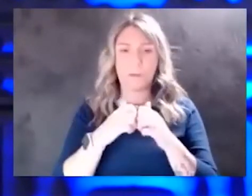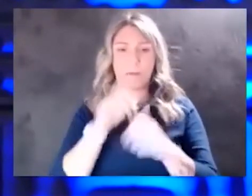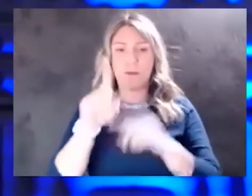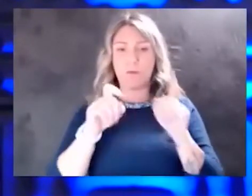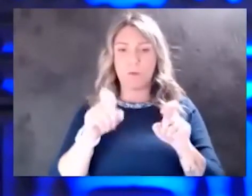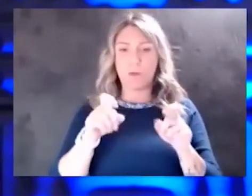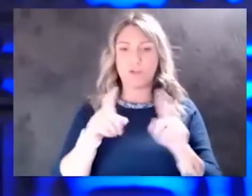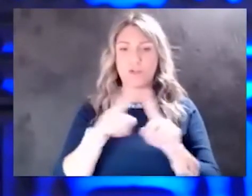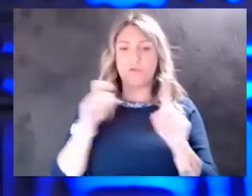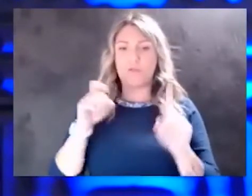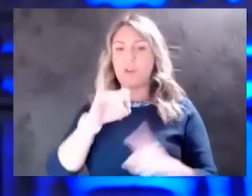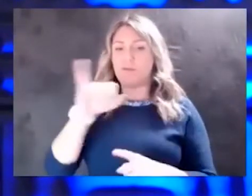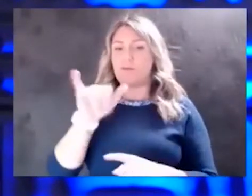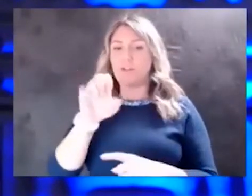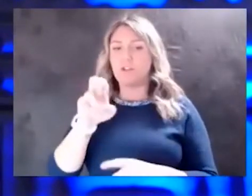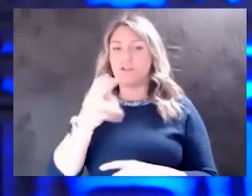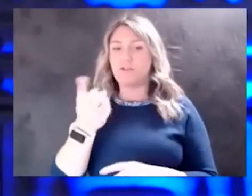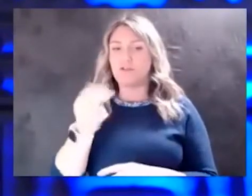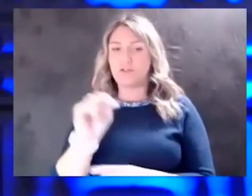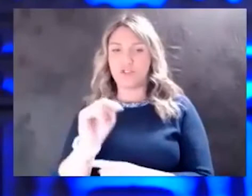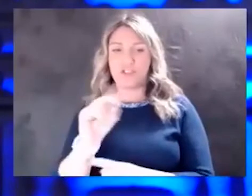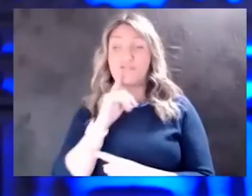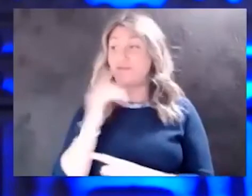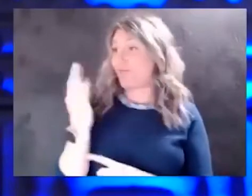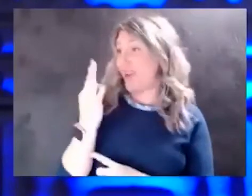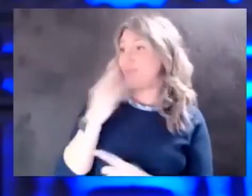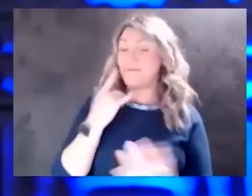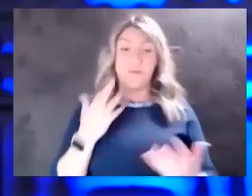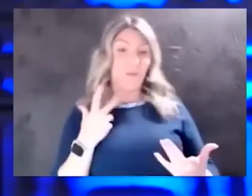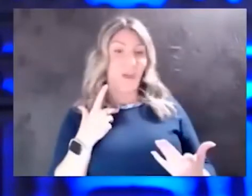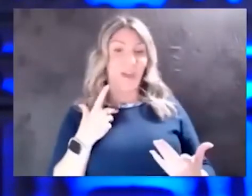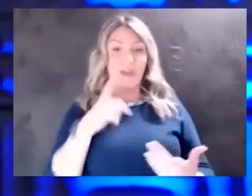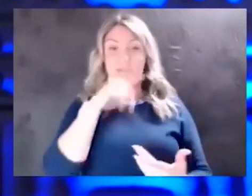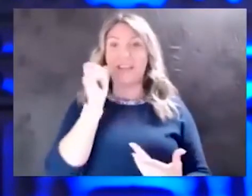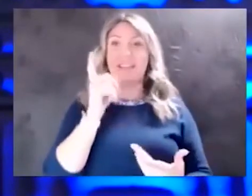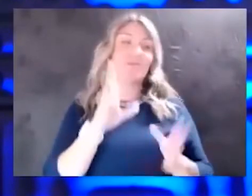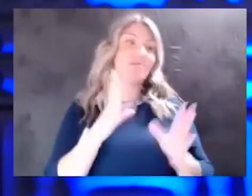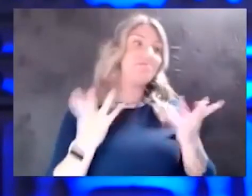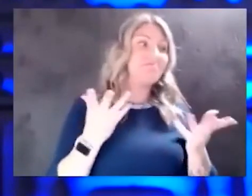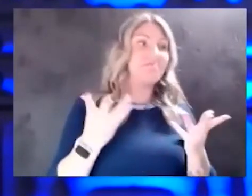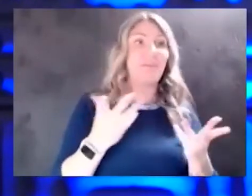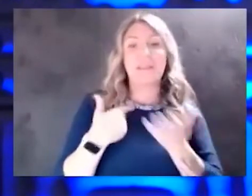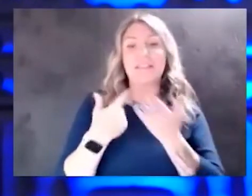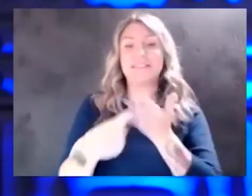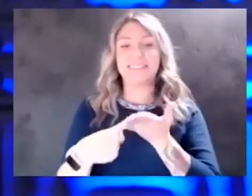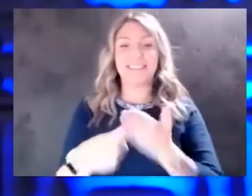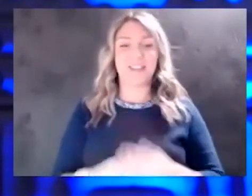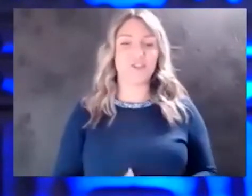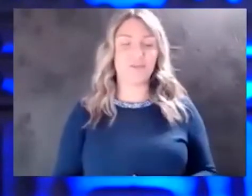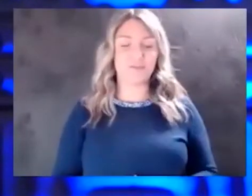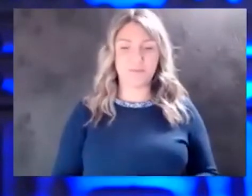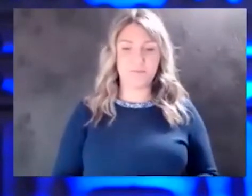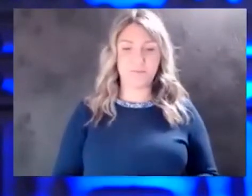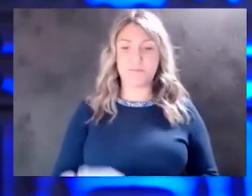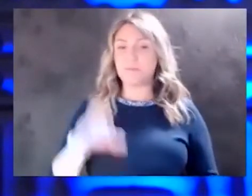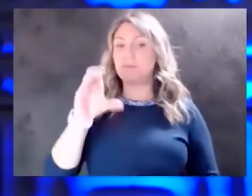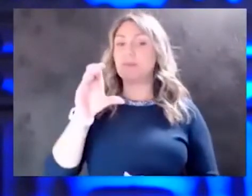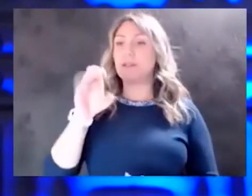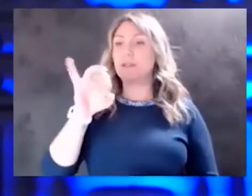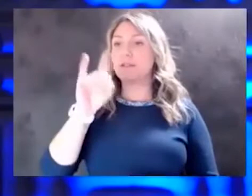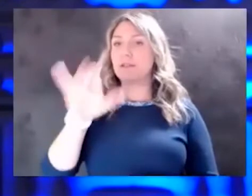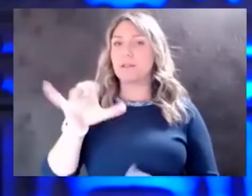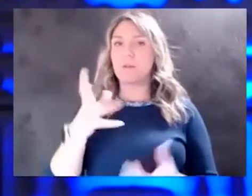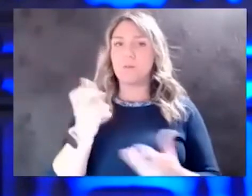on Friday that I said I was going to wait because it was going to open up maybe a discussion. Cindy wants to know, can you please talk